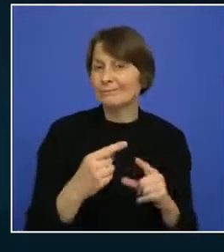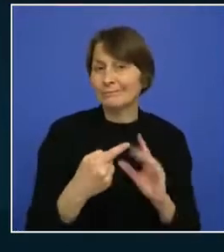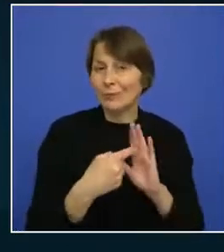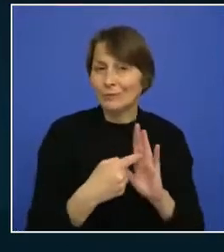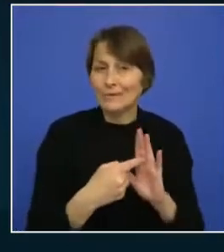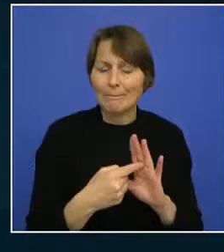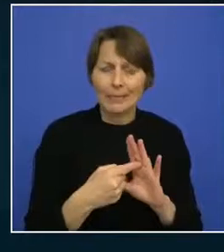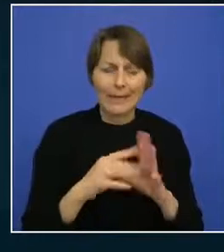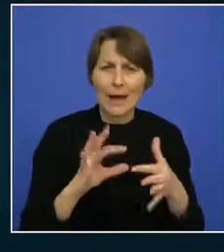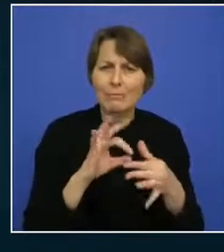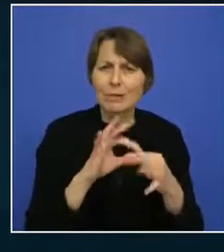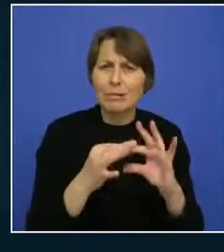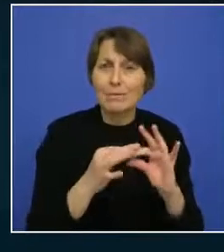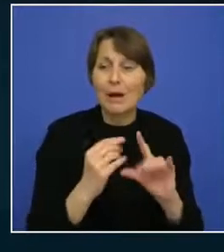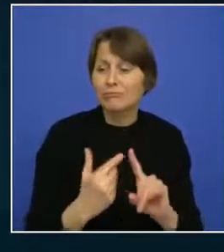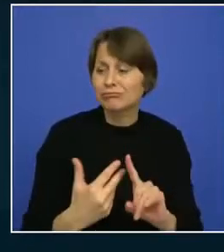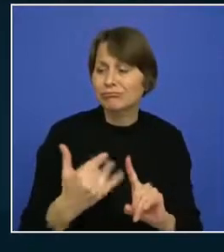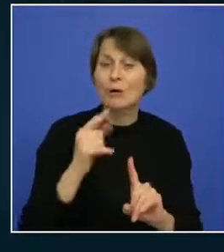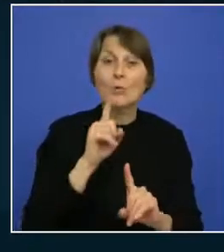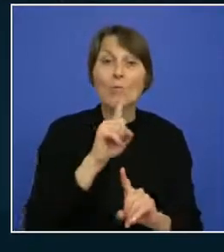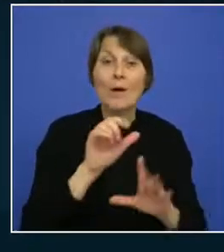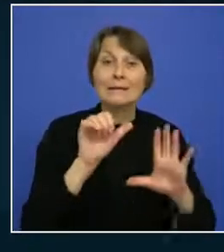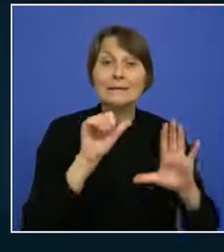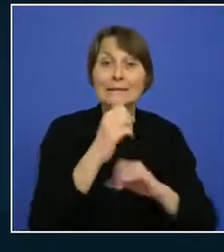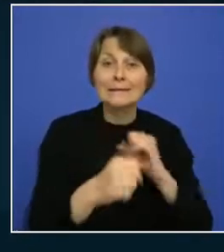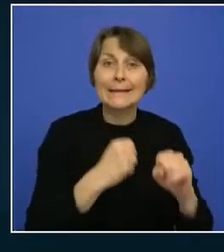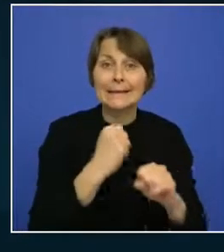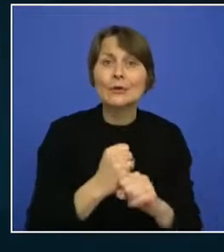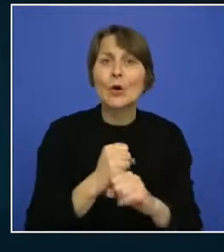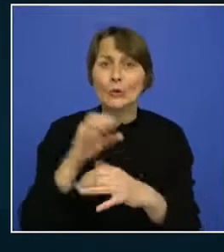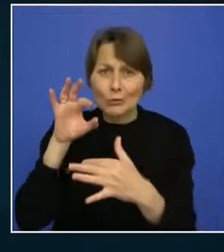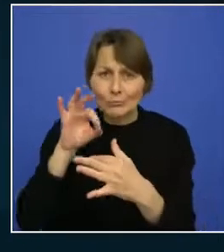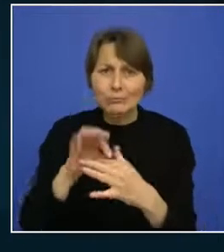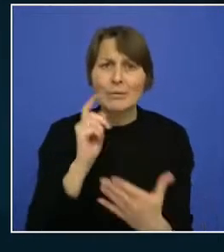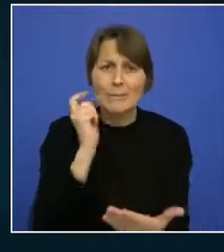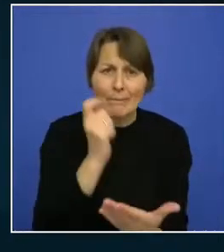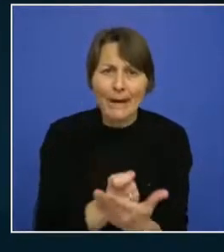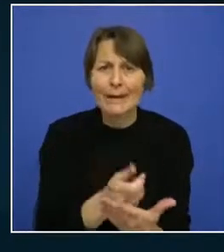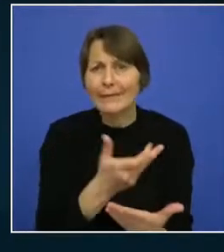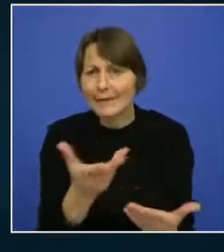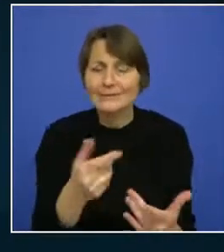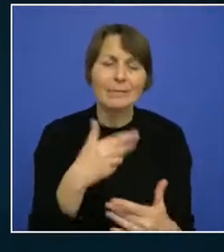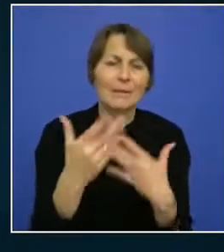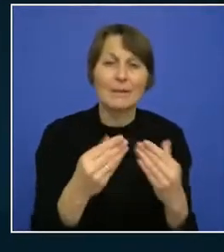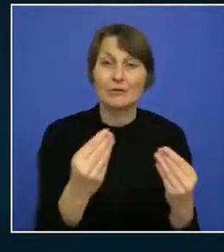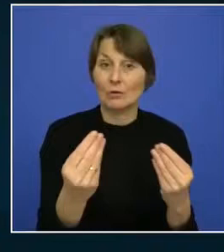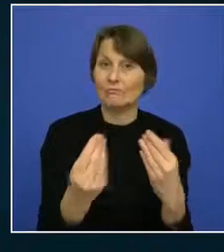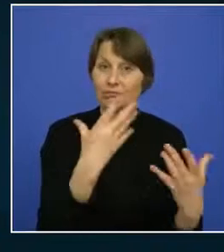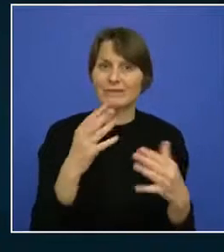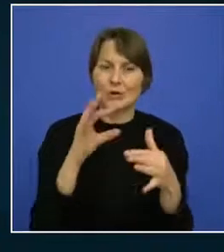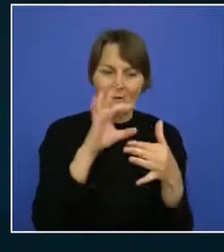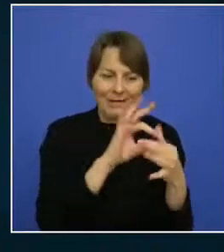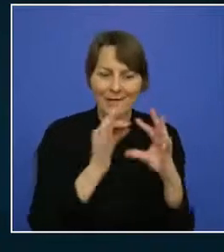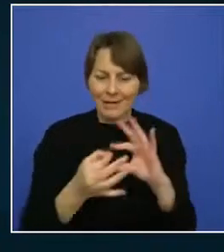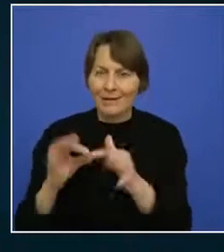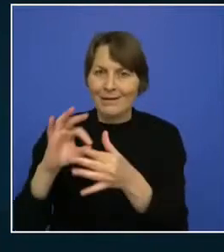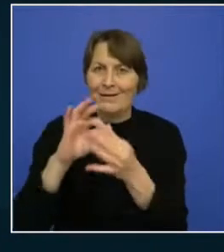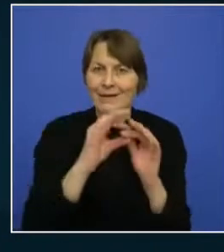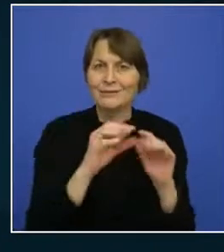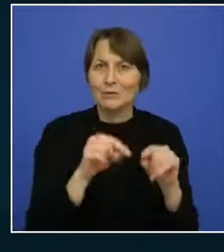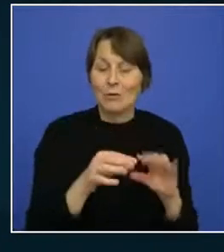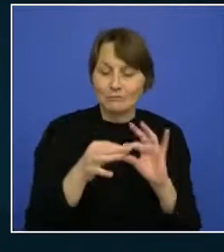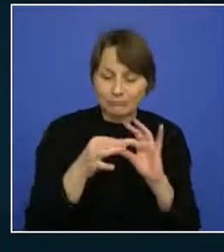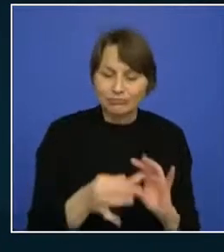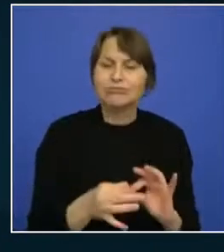and we got a record of it, and now we'd like to sell you this. Isn't that exciting? Those recommendation engines are based on graph